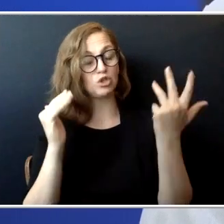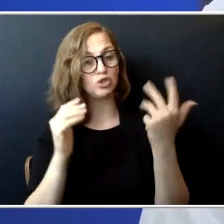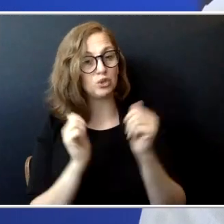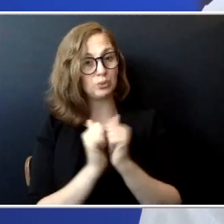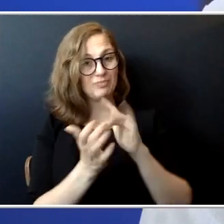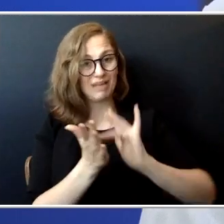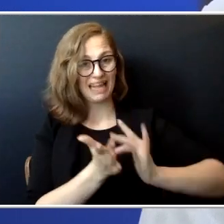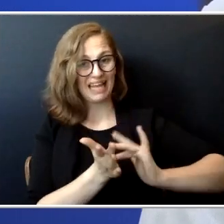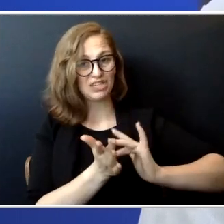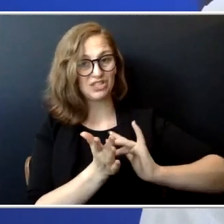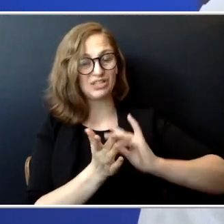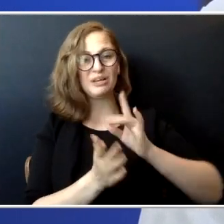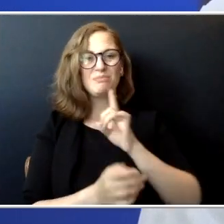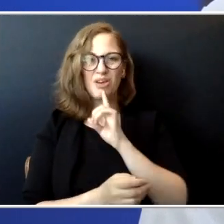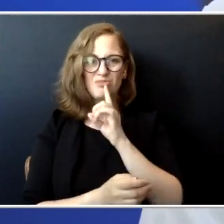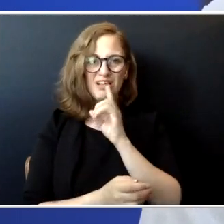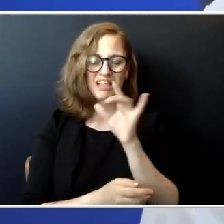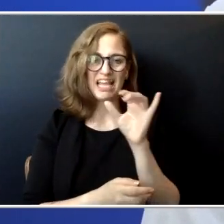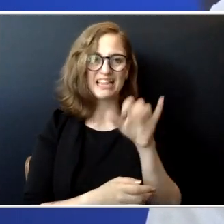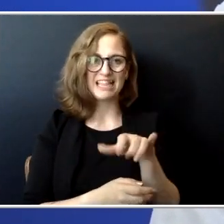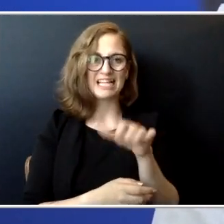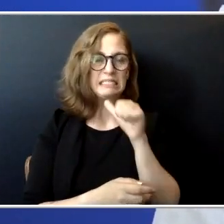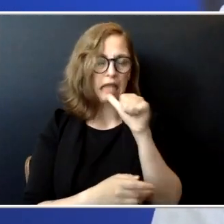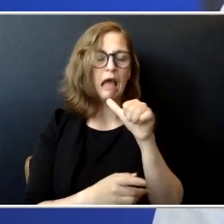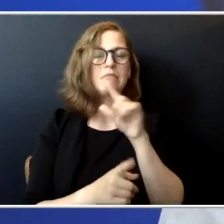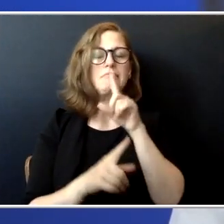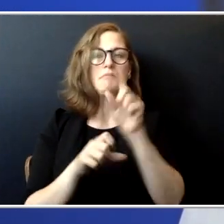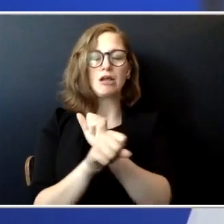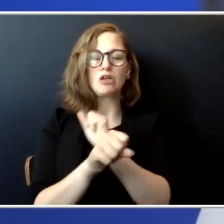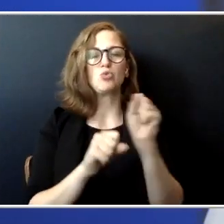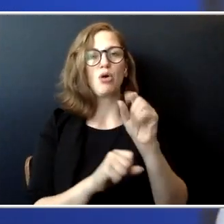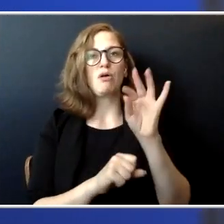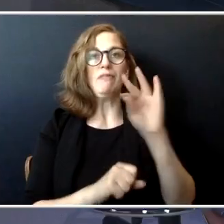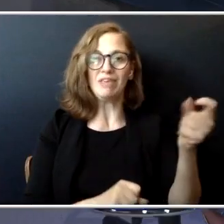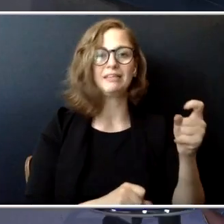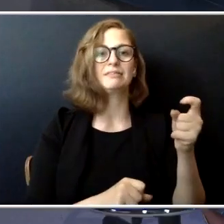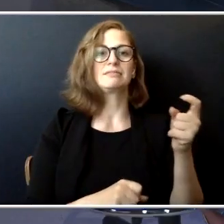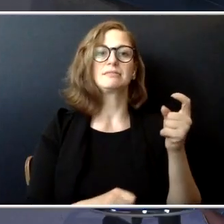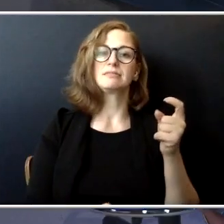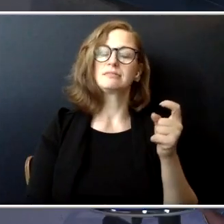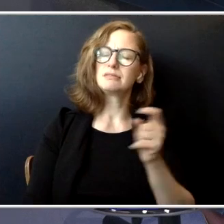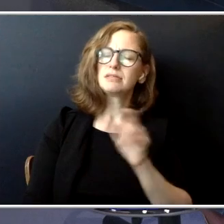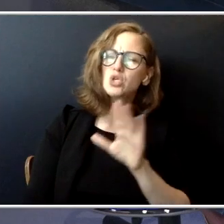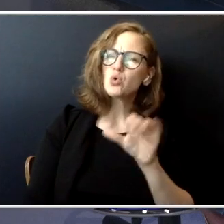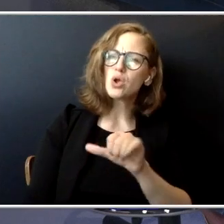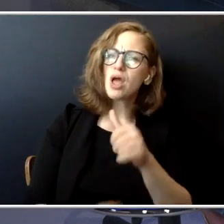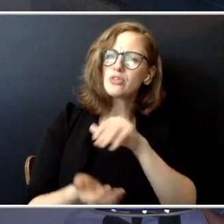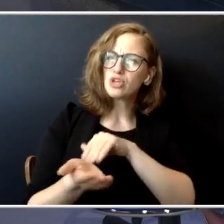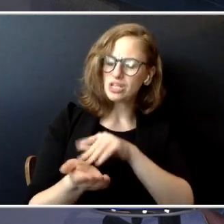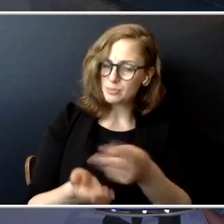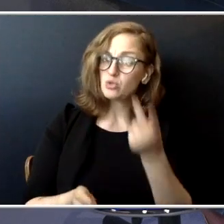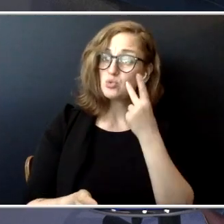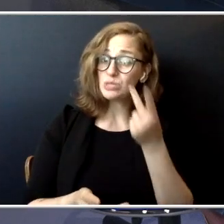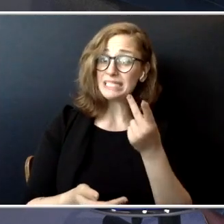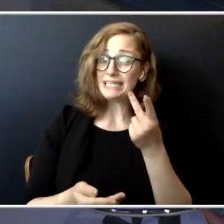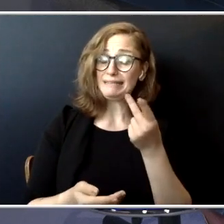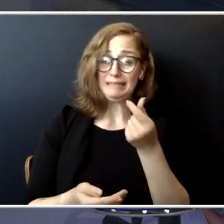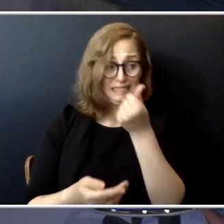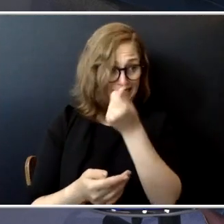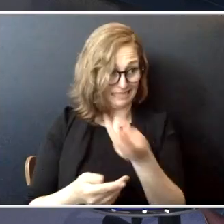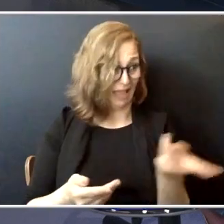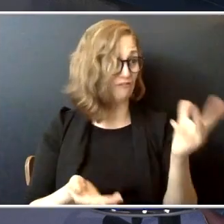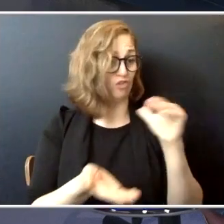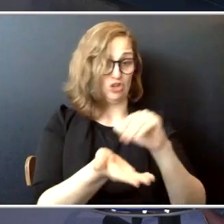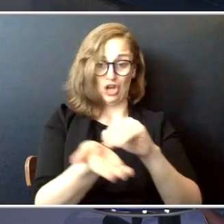of a Band-Aid than it is a true fix for the problem. And Michelle, your other doctors, because you are seeing quite a few other doctors here at the health system,